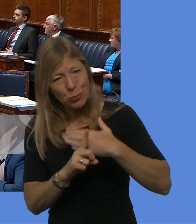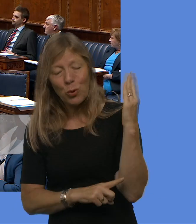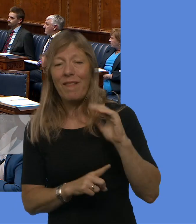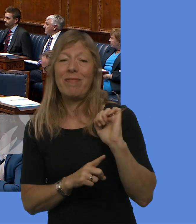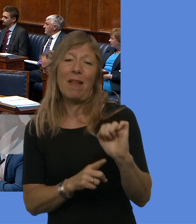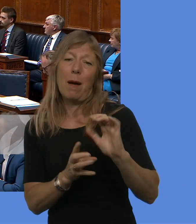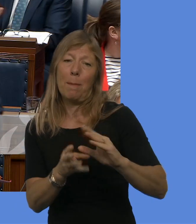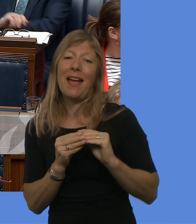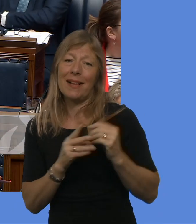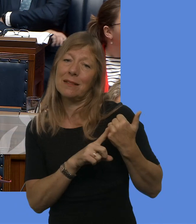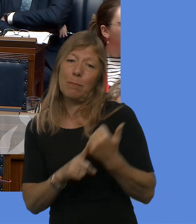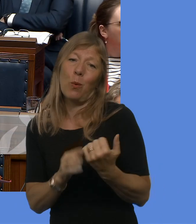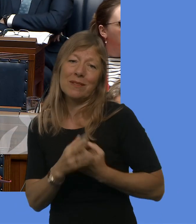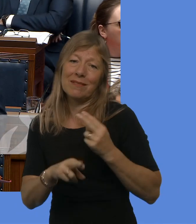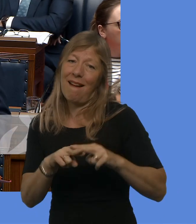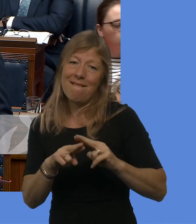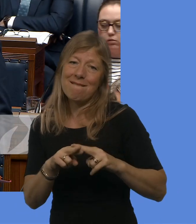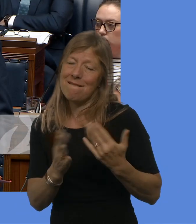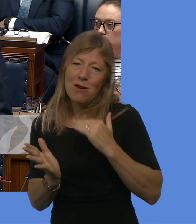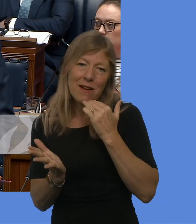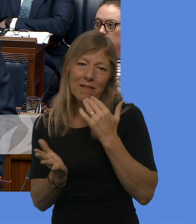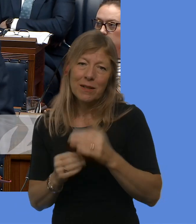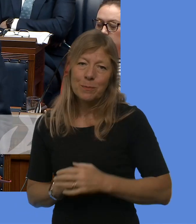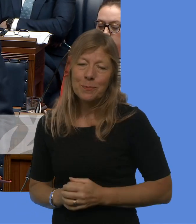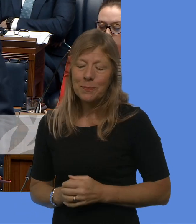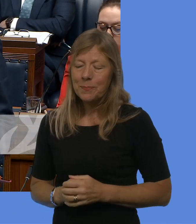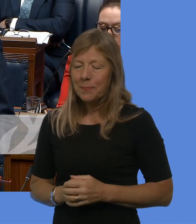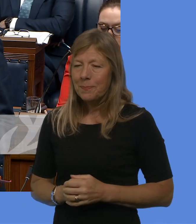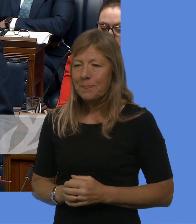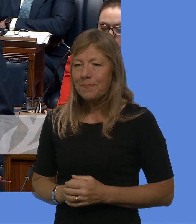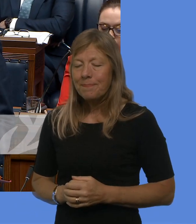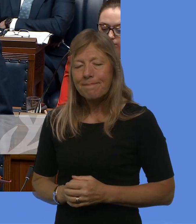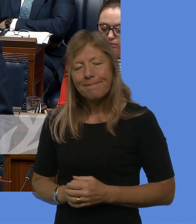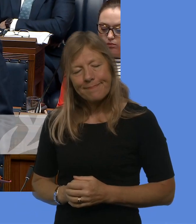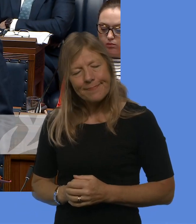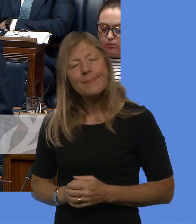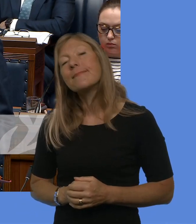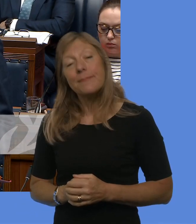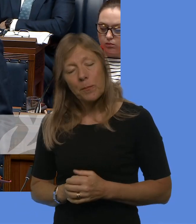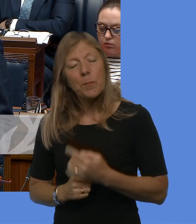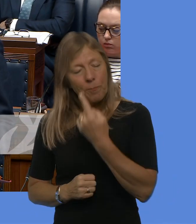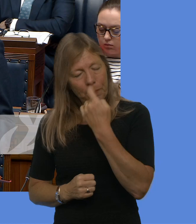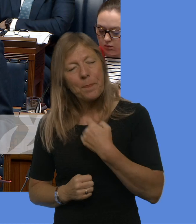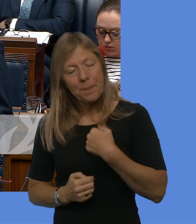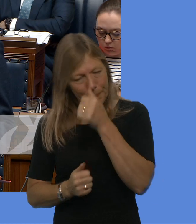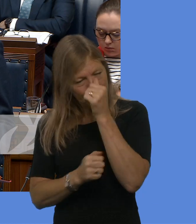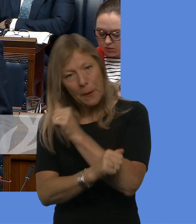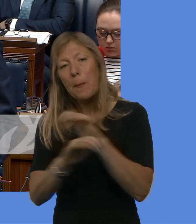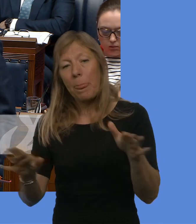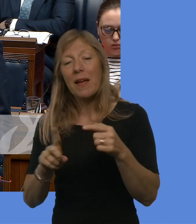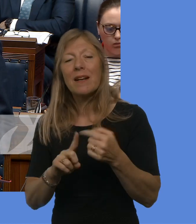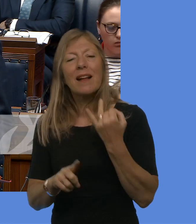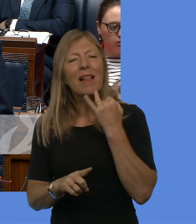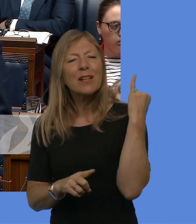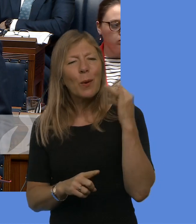Mr Speaker. I can update the House in terms of progress that has been made. Last week I engaged with the unions directly.